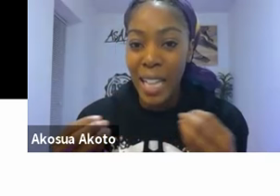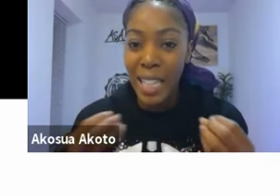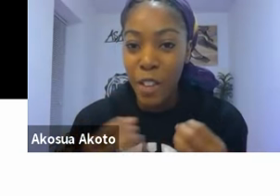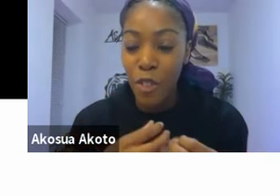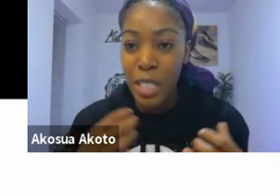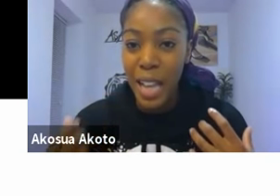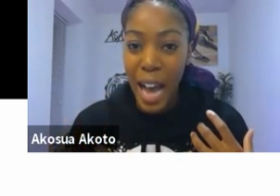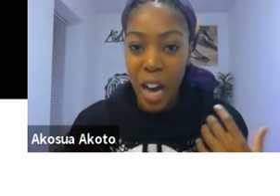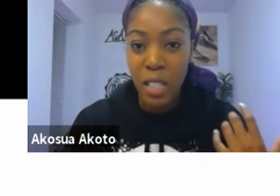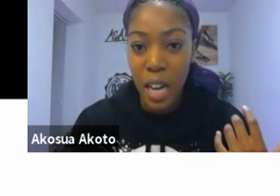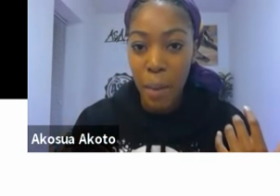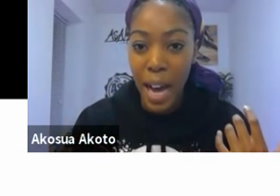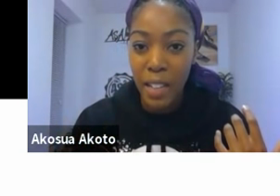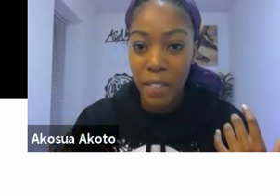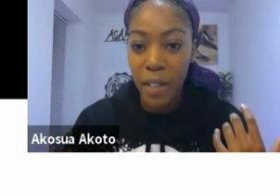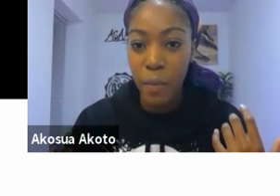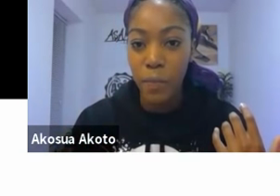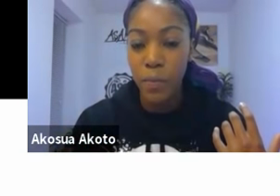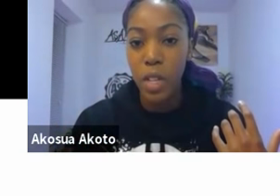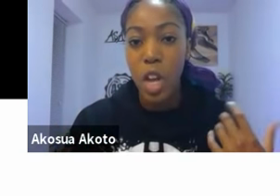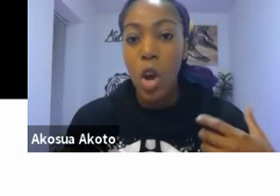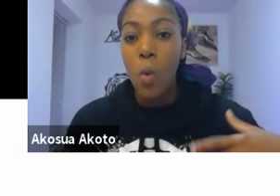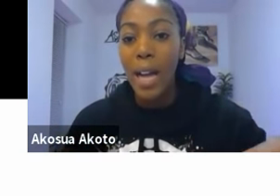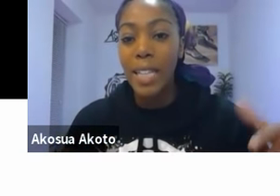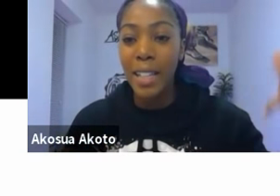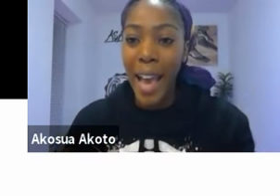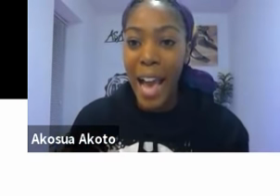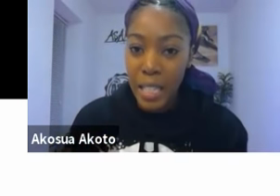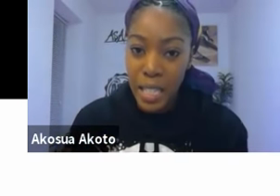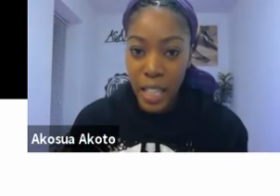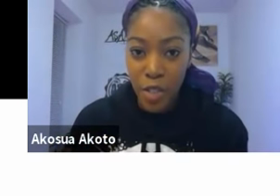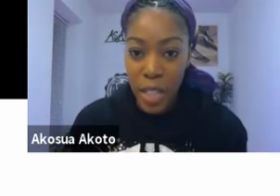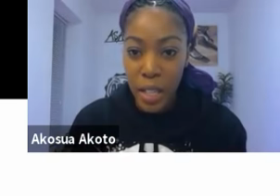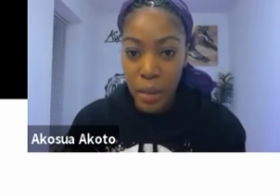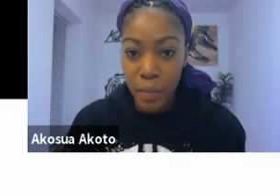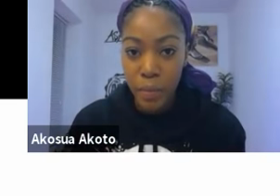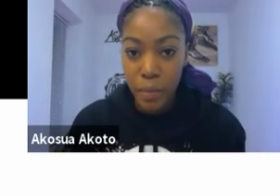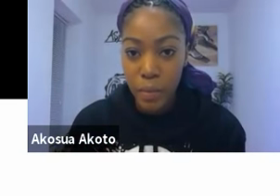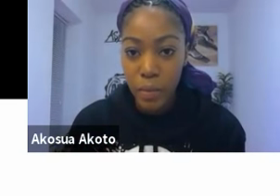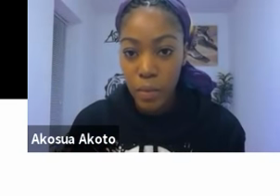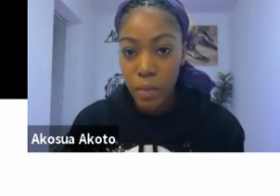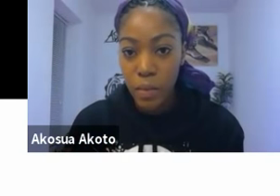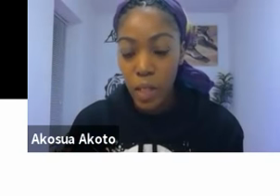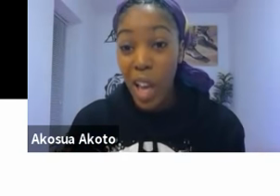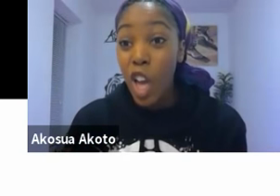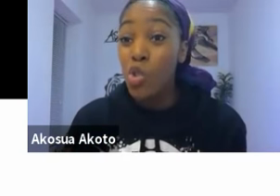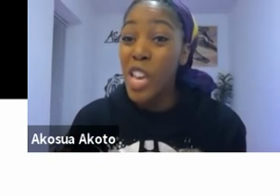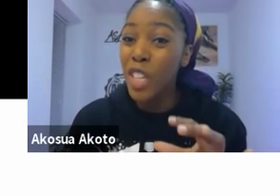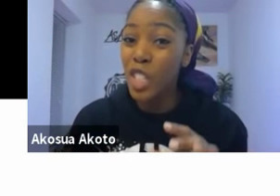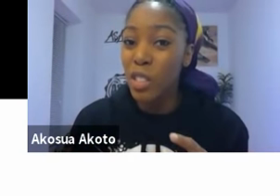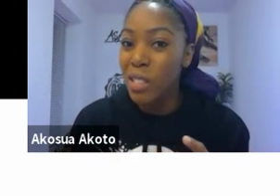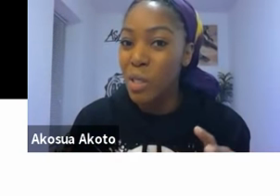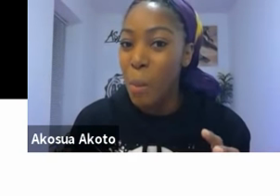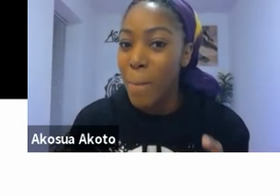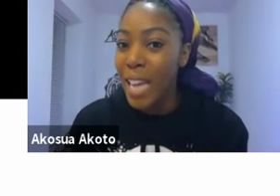to see kind of different styles come out of it, watch how they accent the rhythm, you